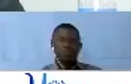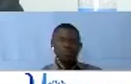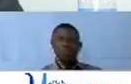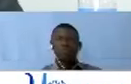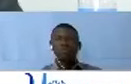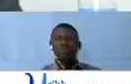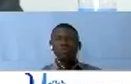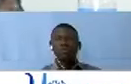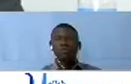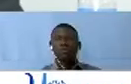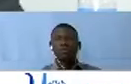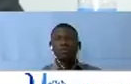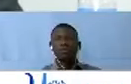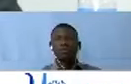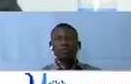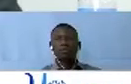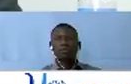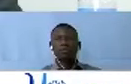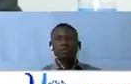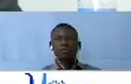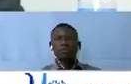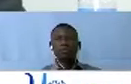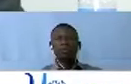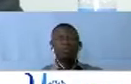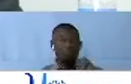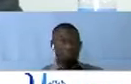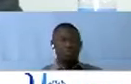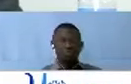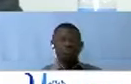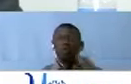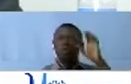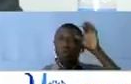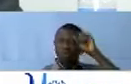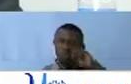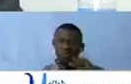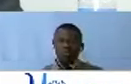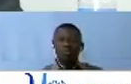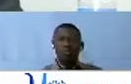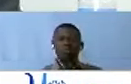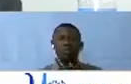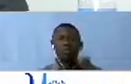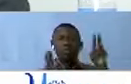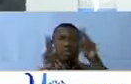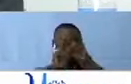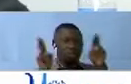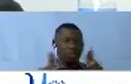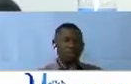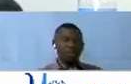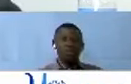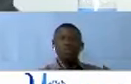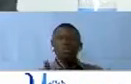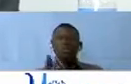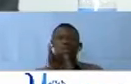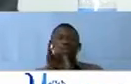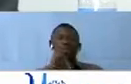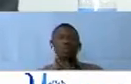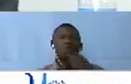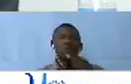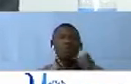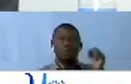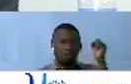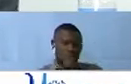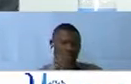you are definitely or ought to be familiar with the international standards for criminal or human